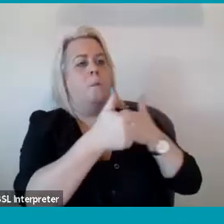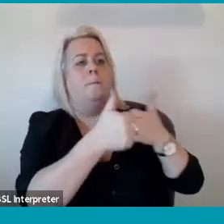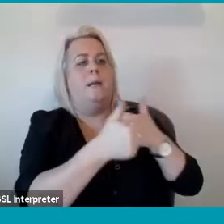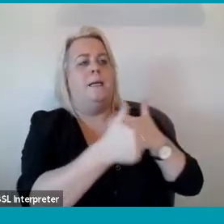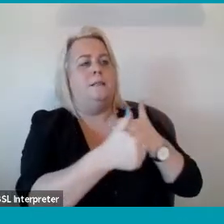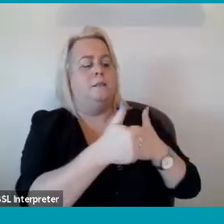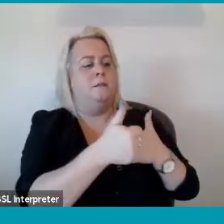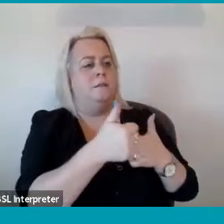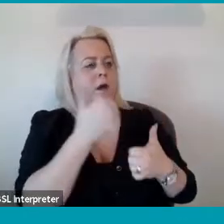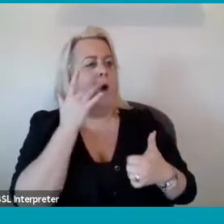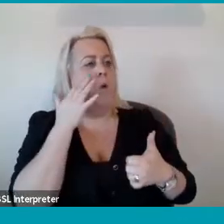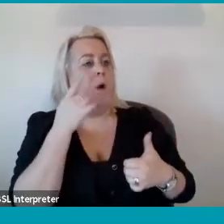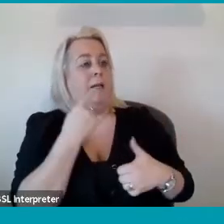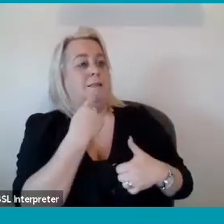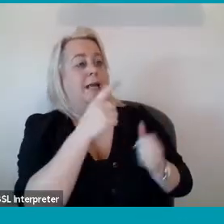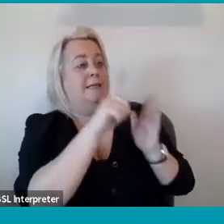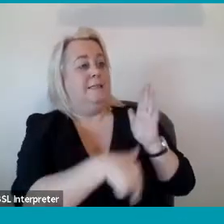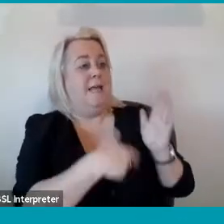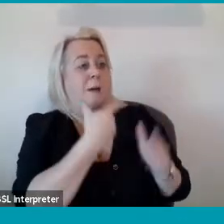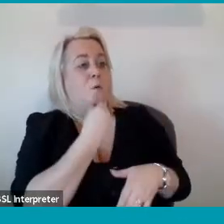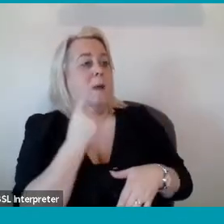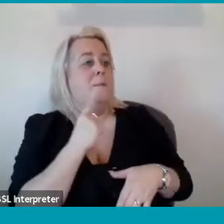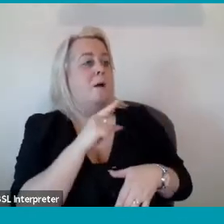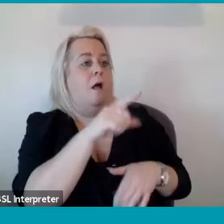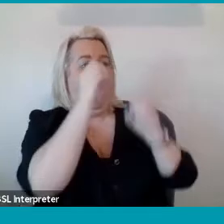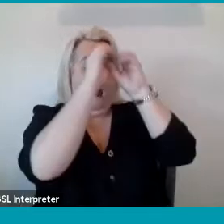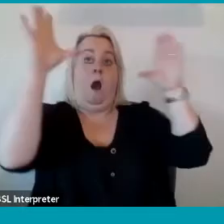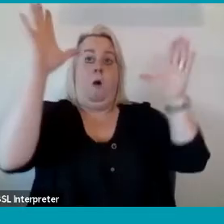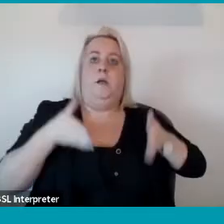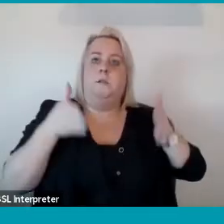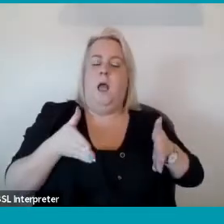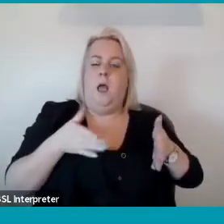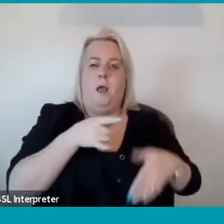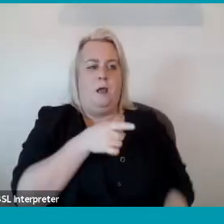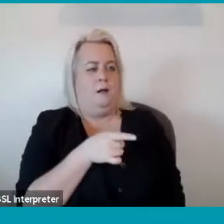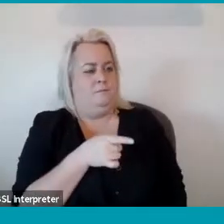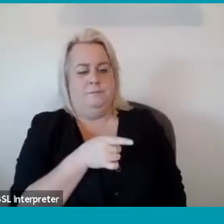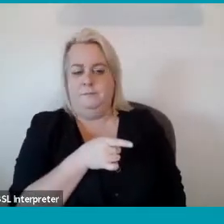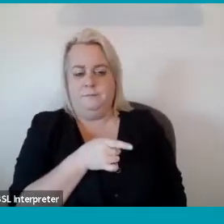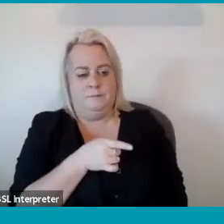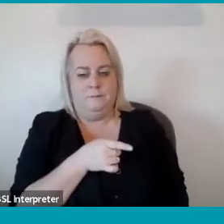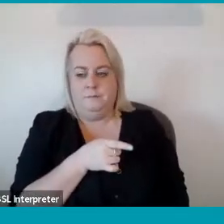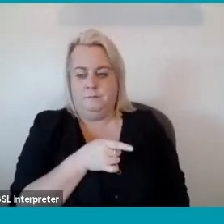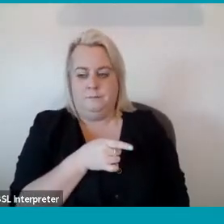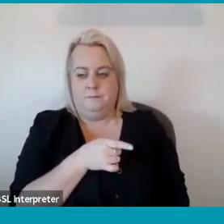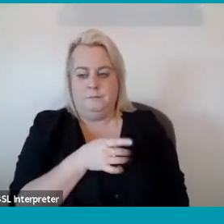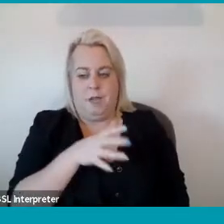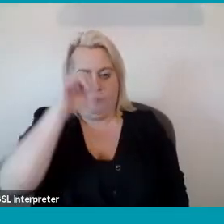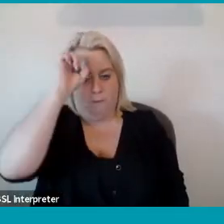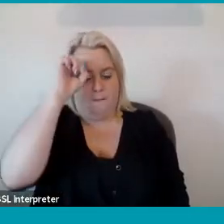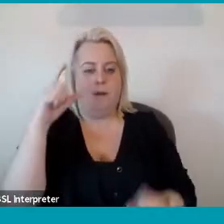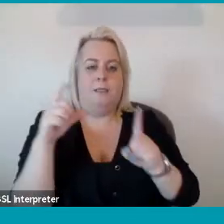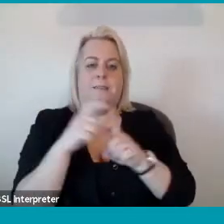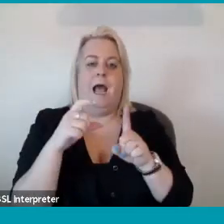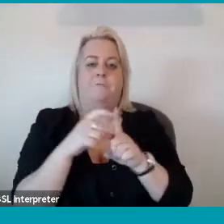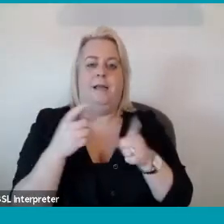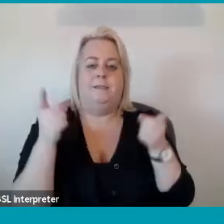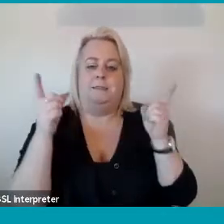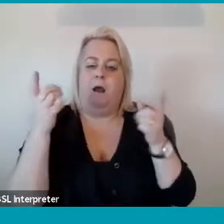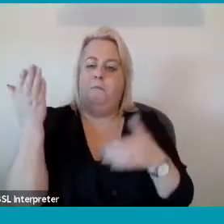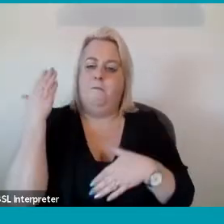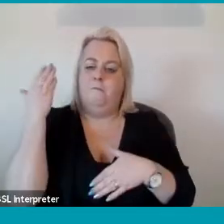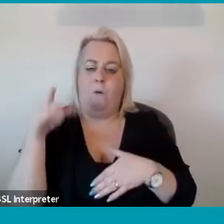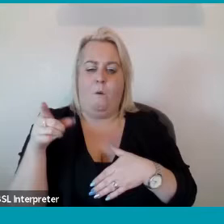that, nearly all disabled people use wheelchairs. And I remember a talent acquisition director talking to me